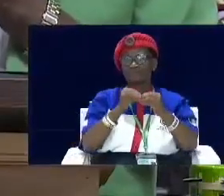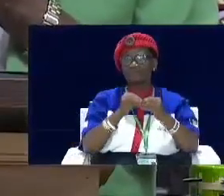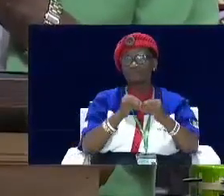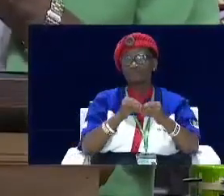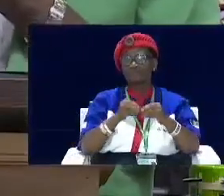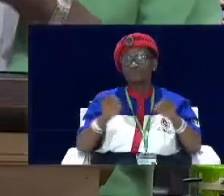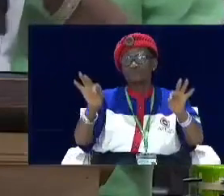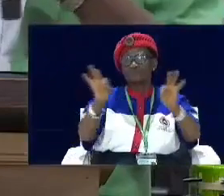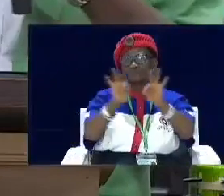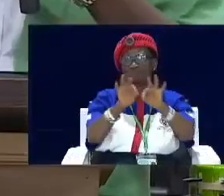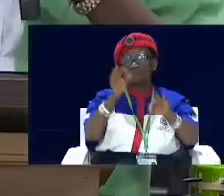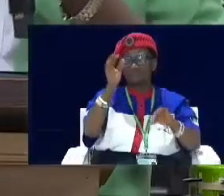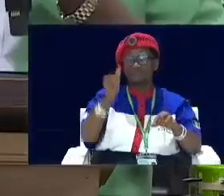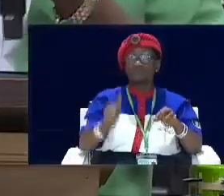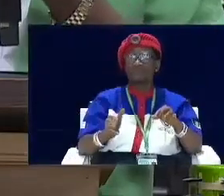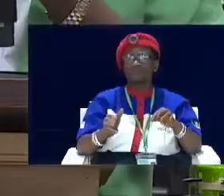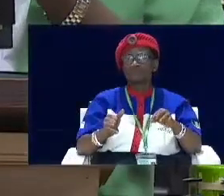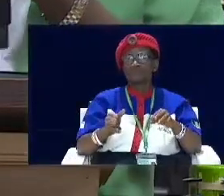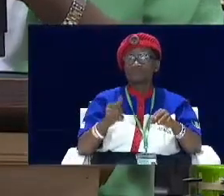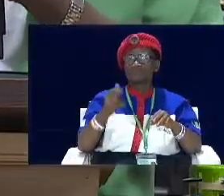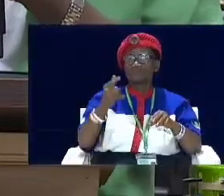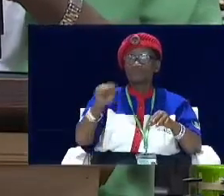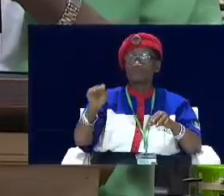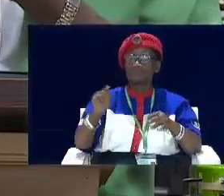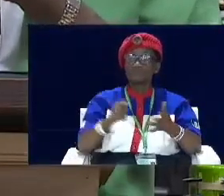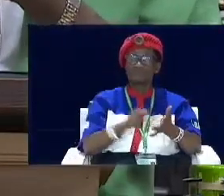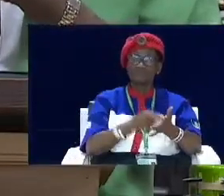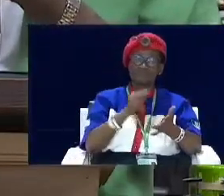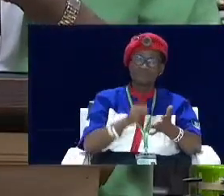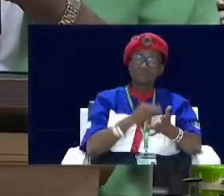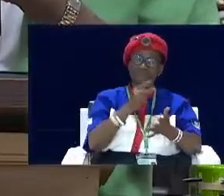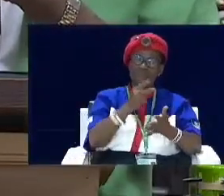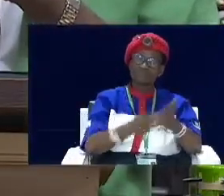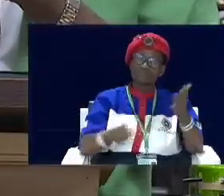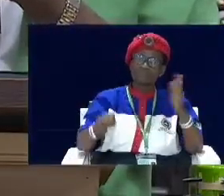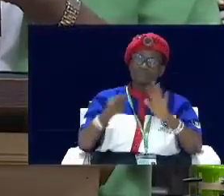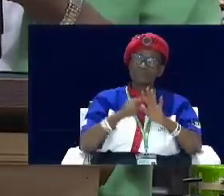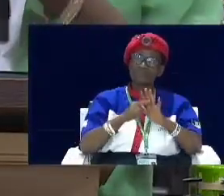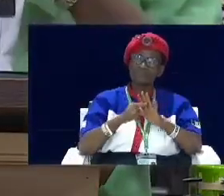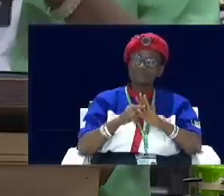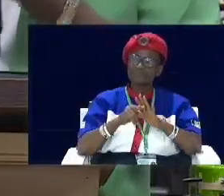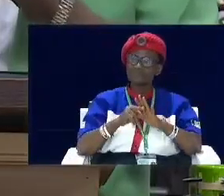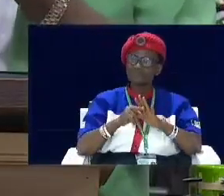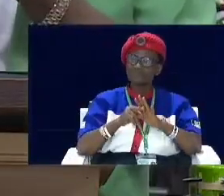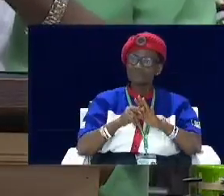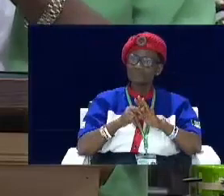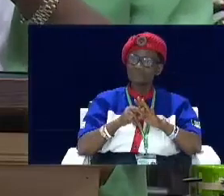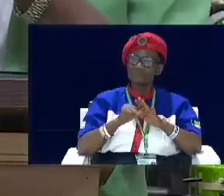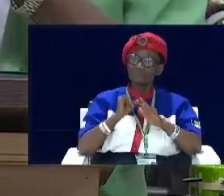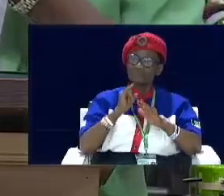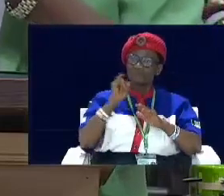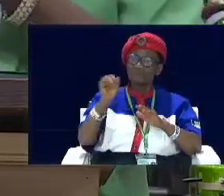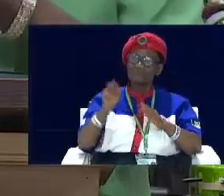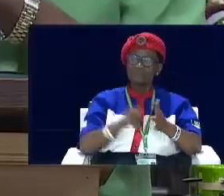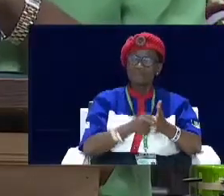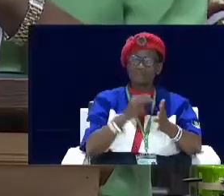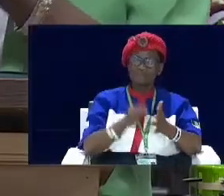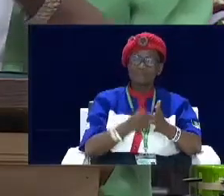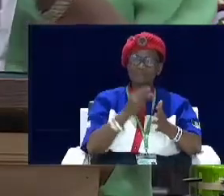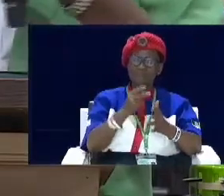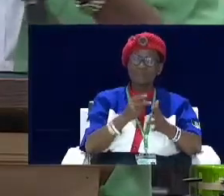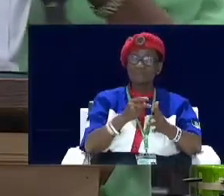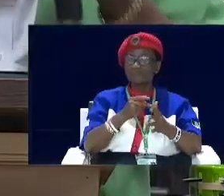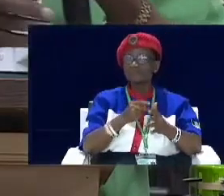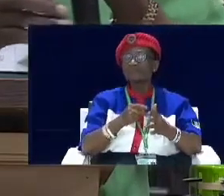ni the double portion. Iloko meji is double because portion